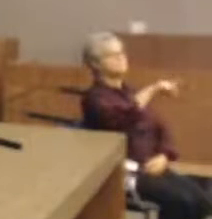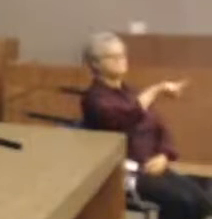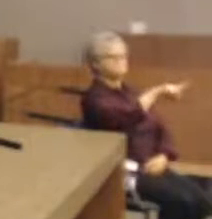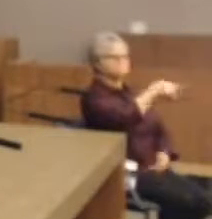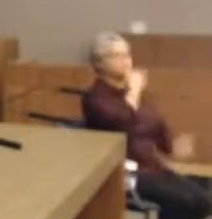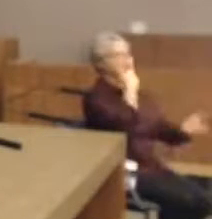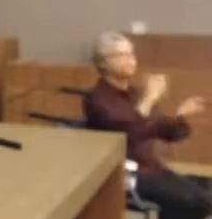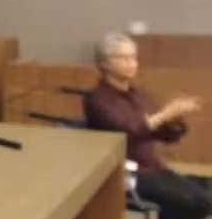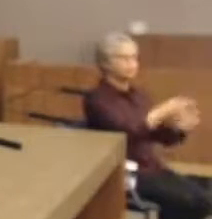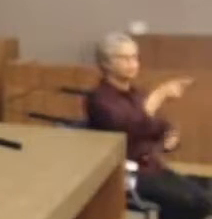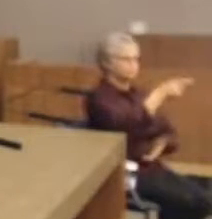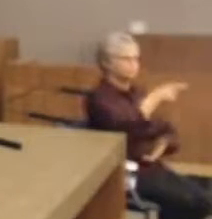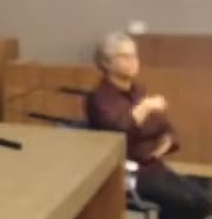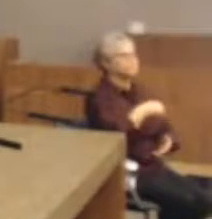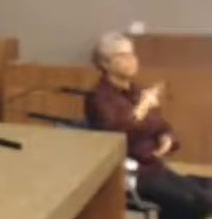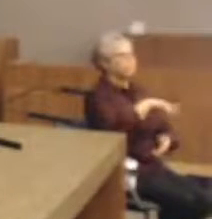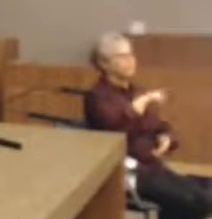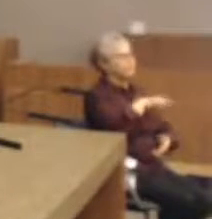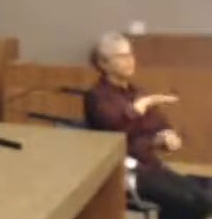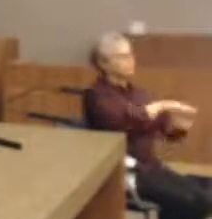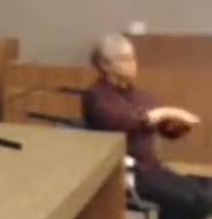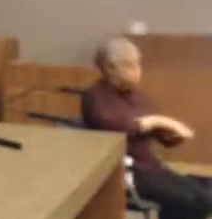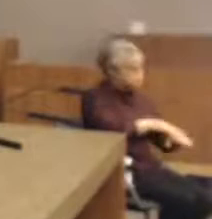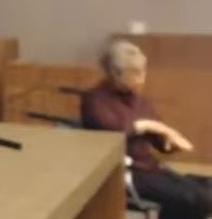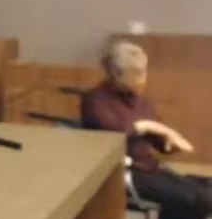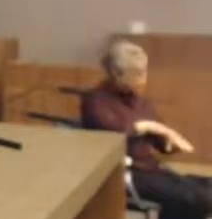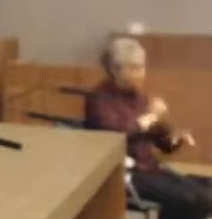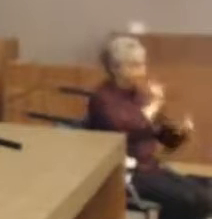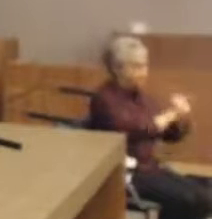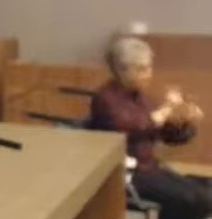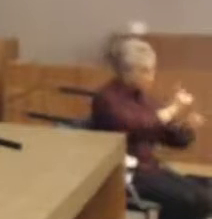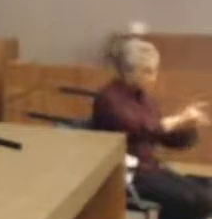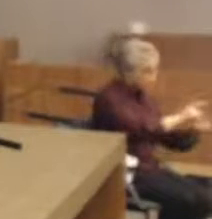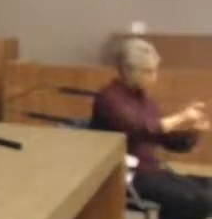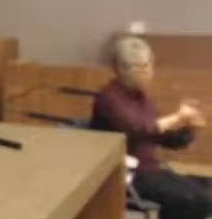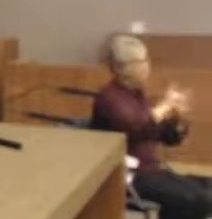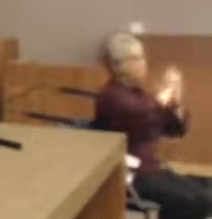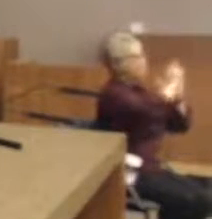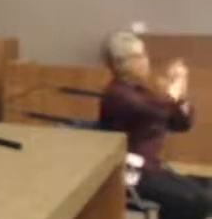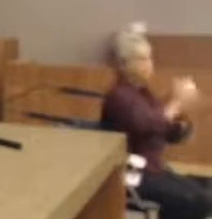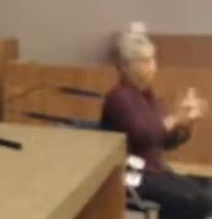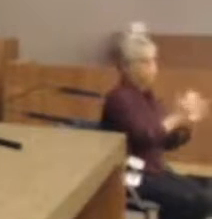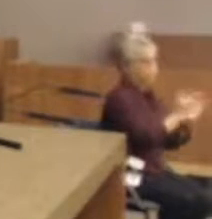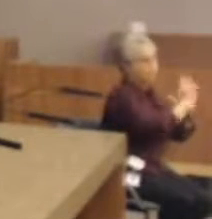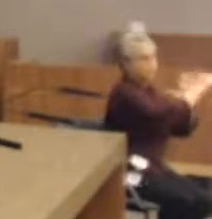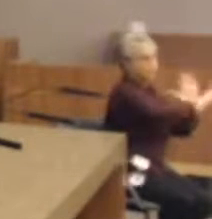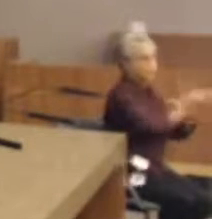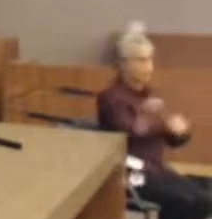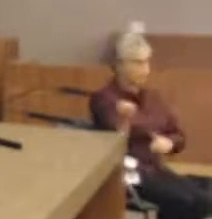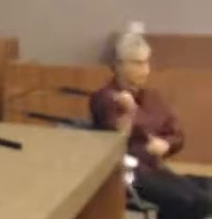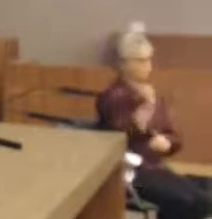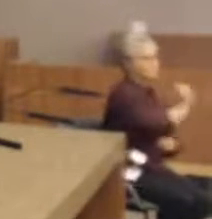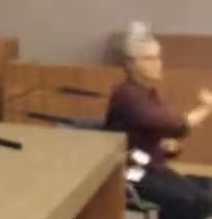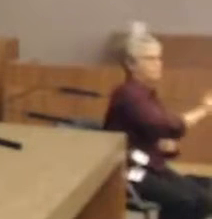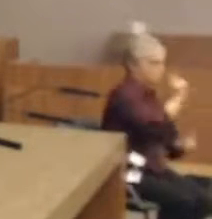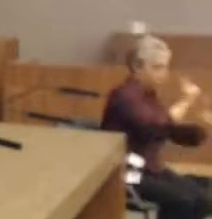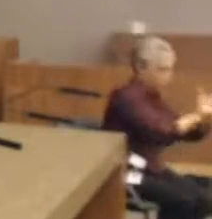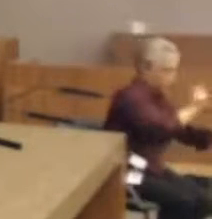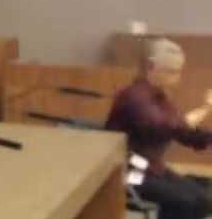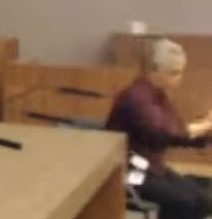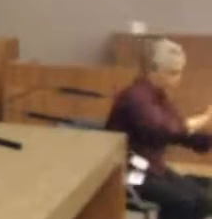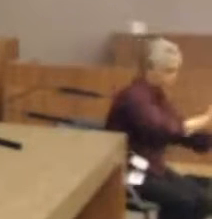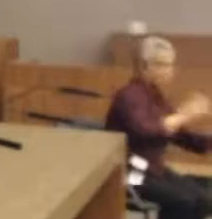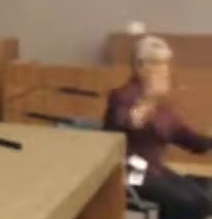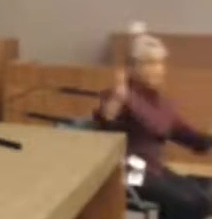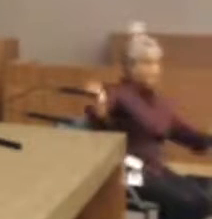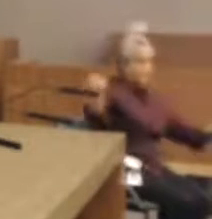going slow with questioning, coming back to people, giving people time. They call us in to do MDTs or MDIs,